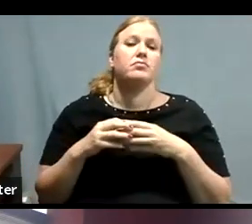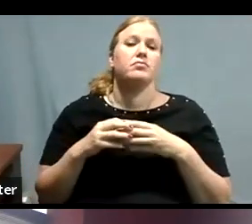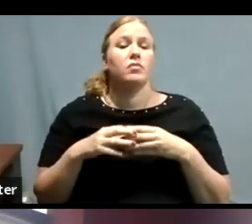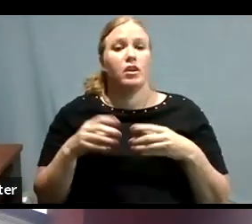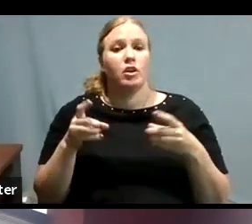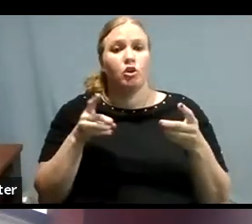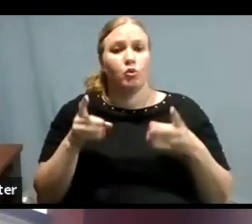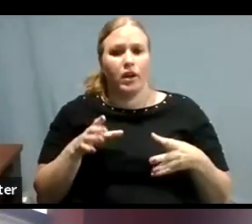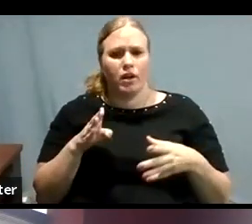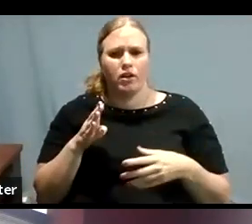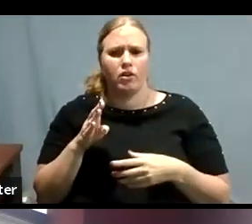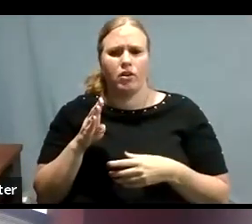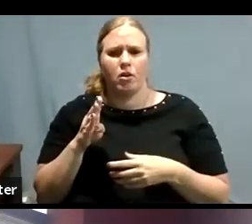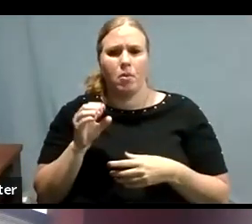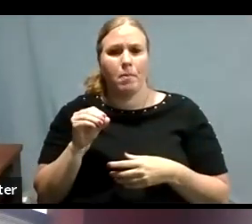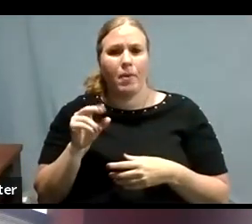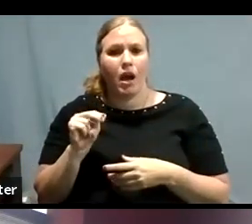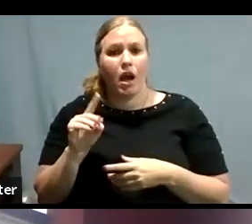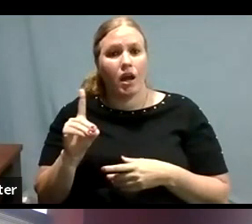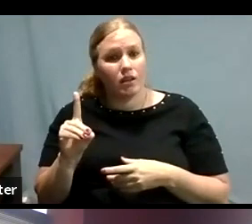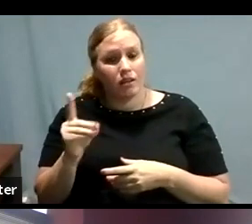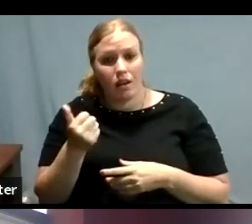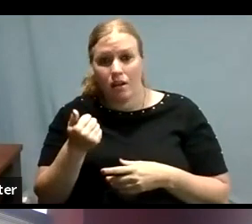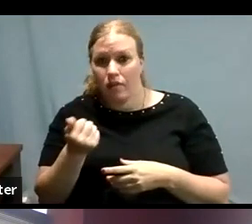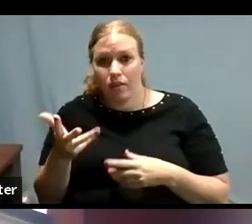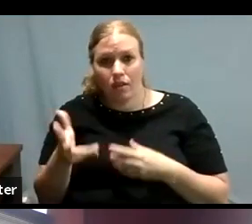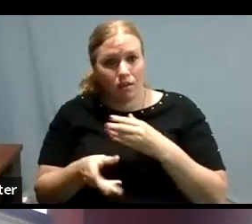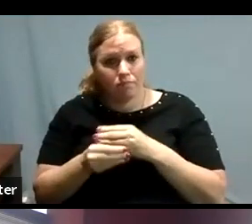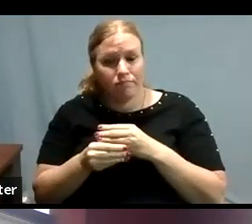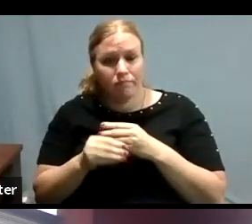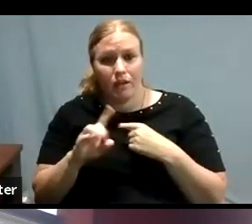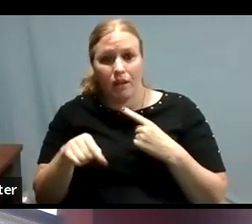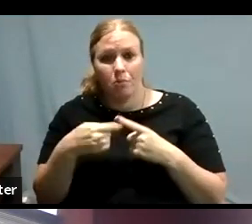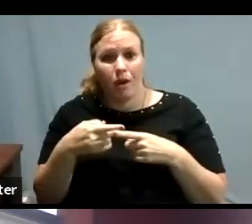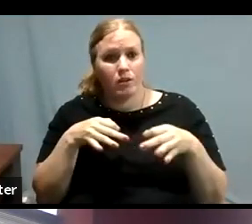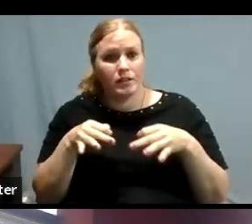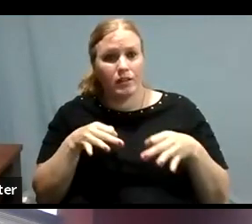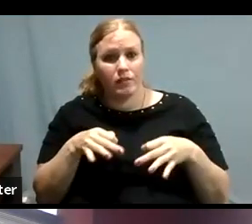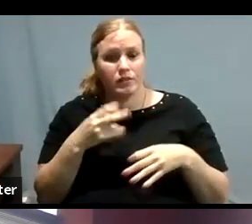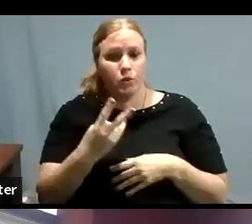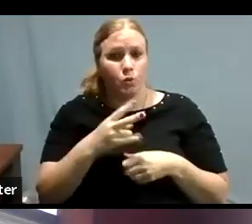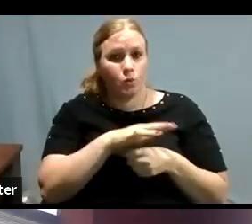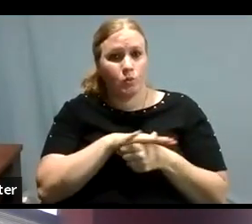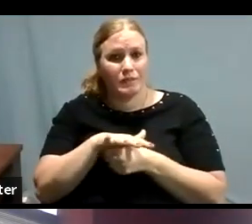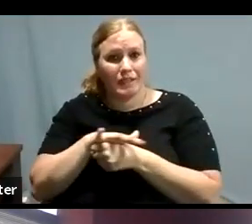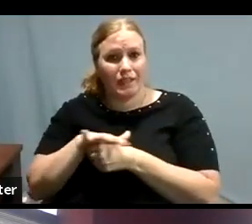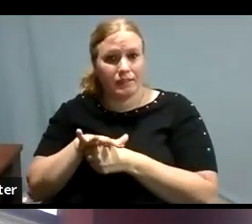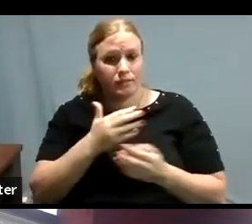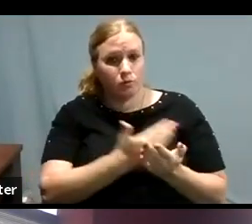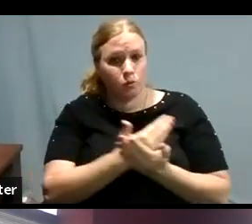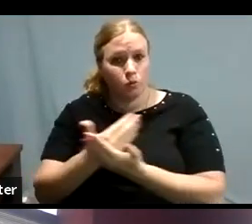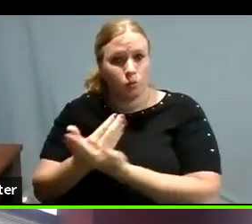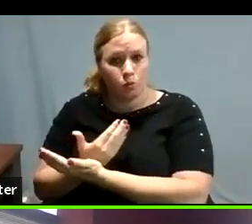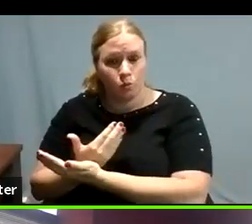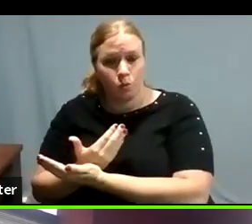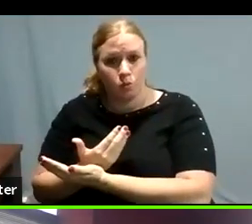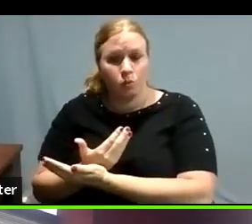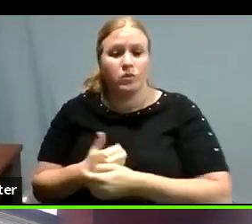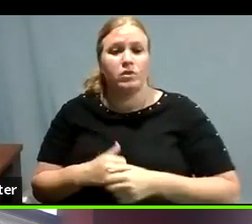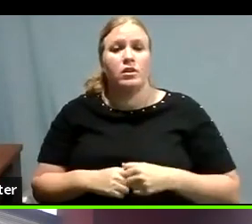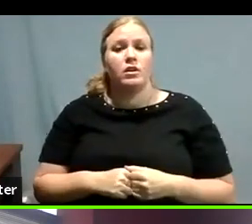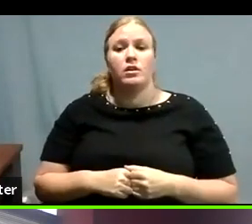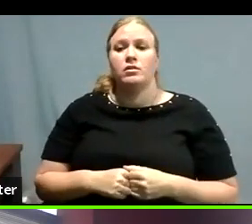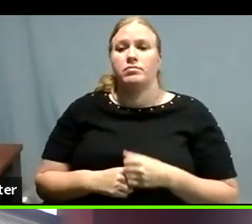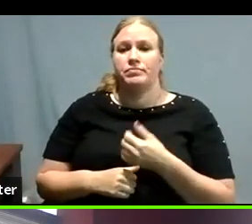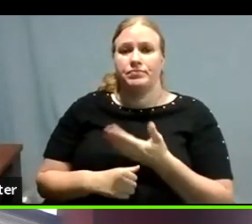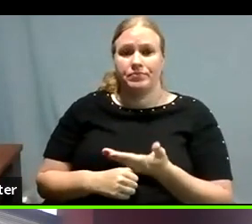Director Bond, do you have anything to add about the details of the 2 sites? Only that we want to make